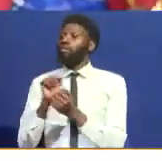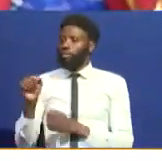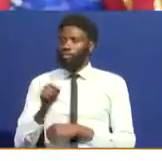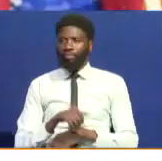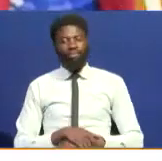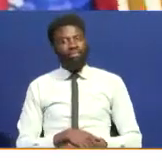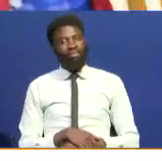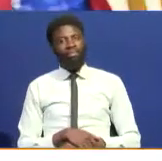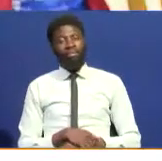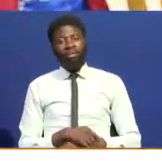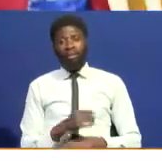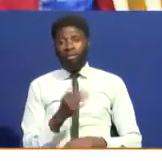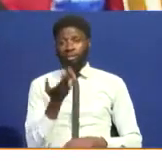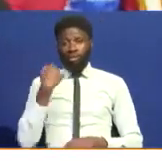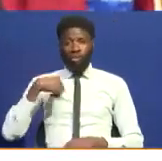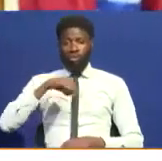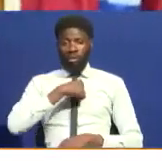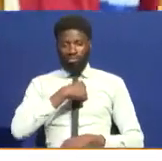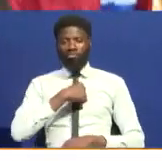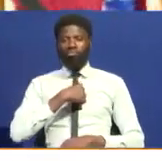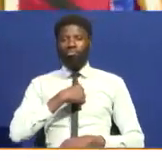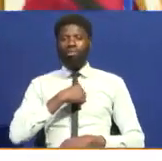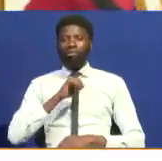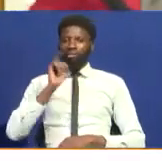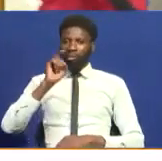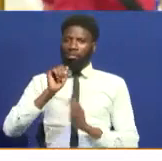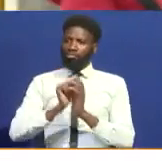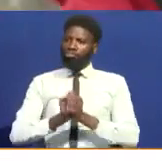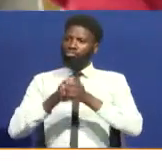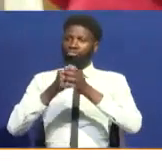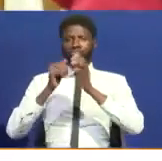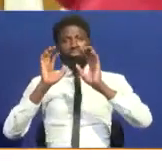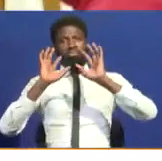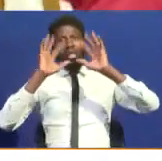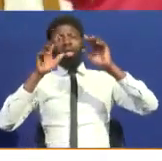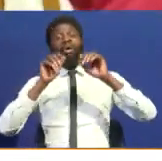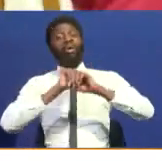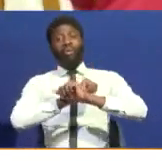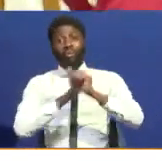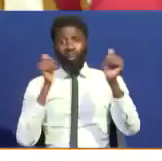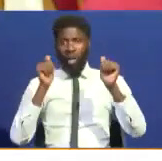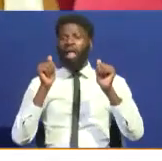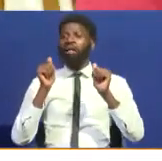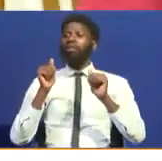short balls after we have a good reception and the A pass is there, then we have to use